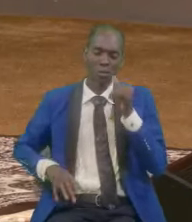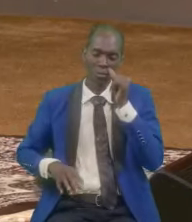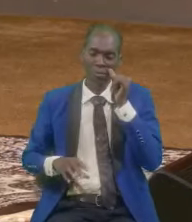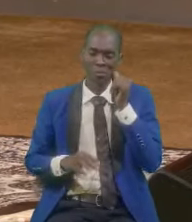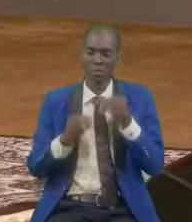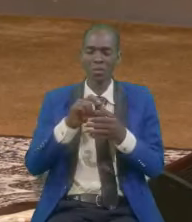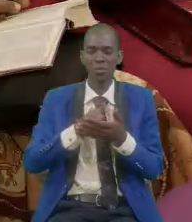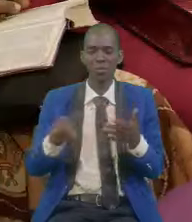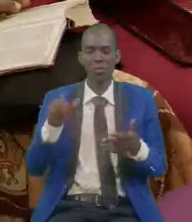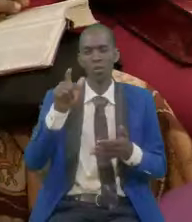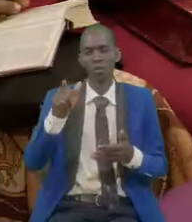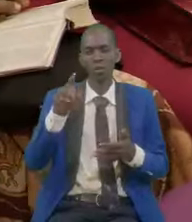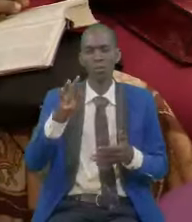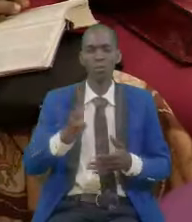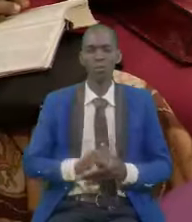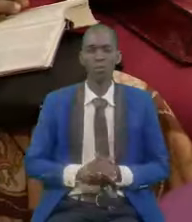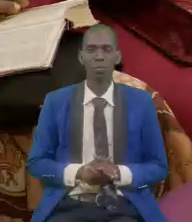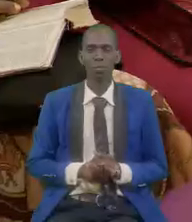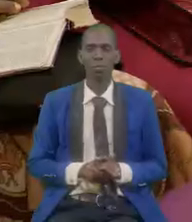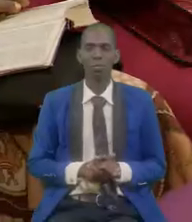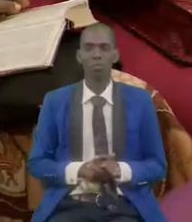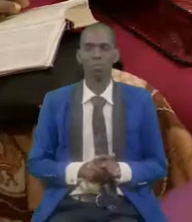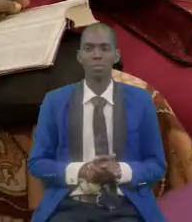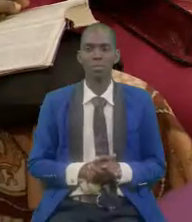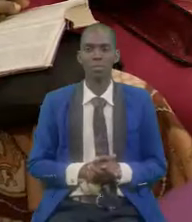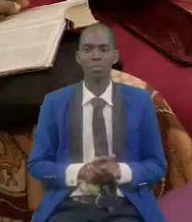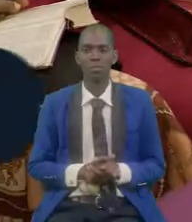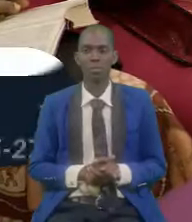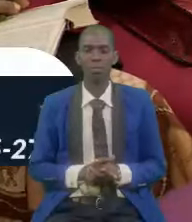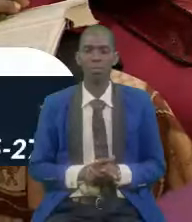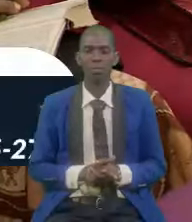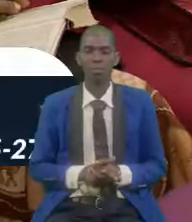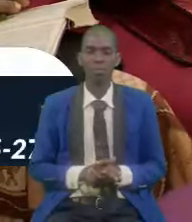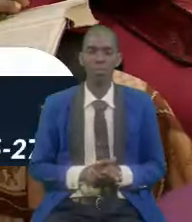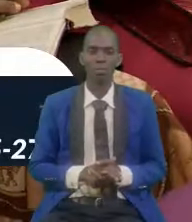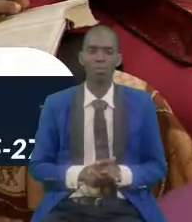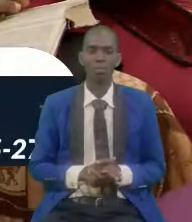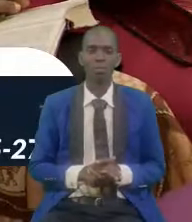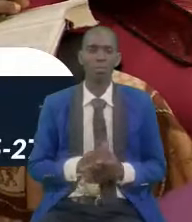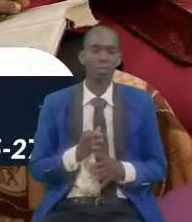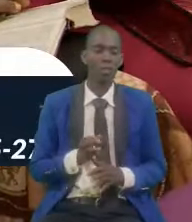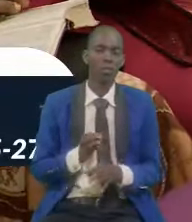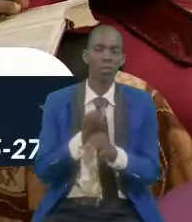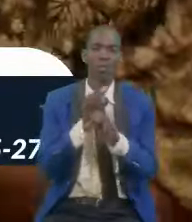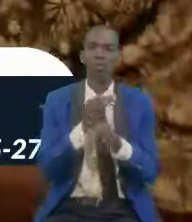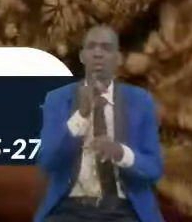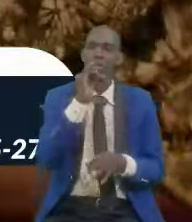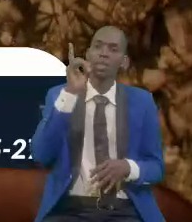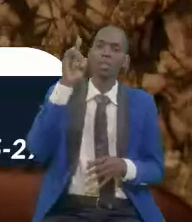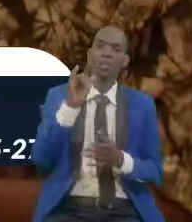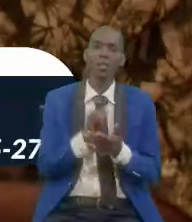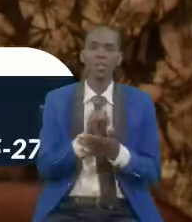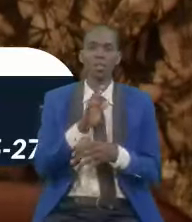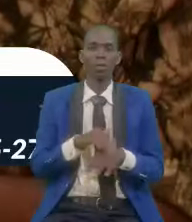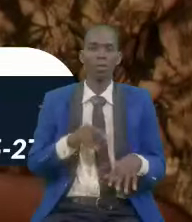Verse 24. Faithful is he that calleth you,